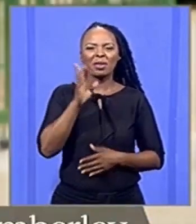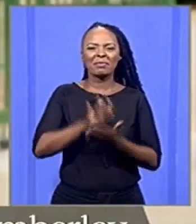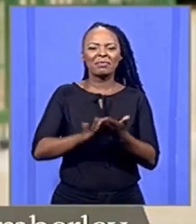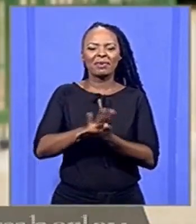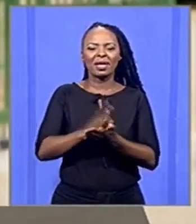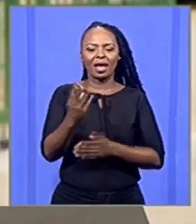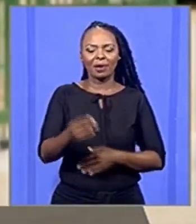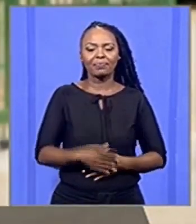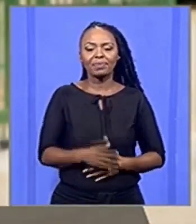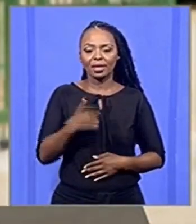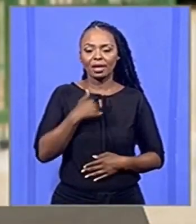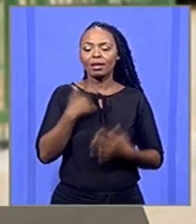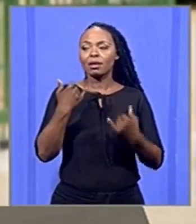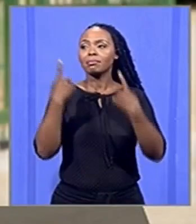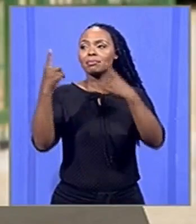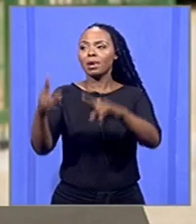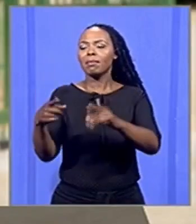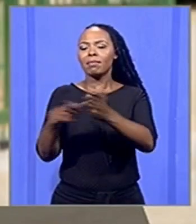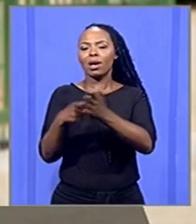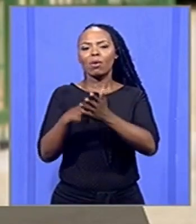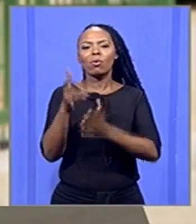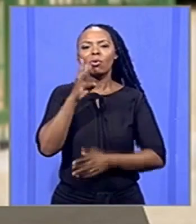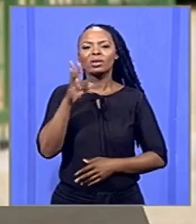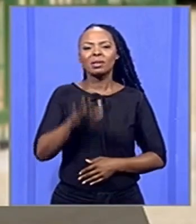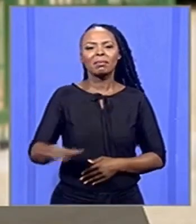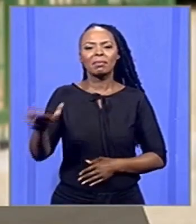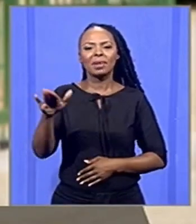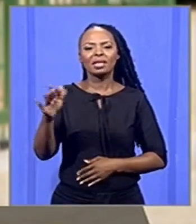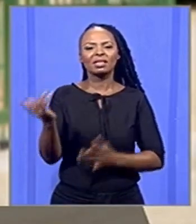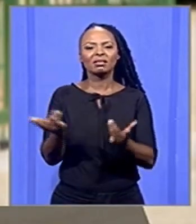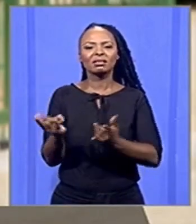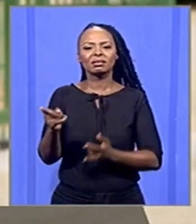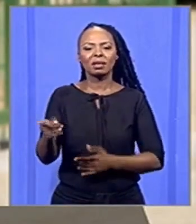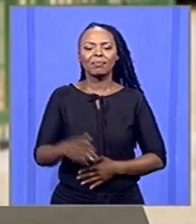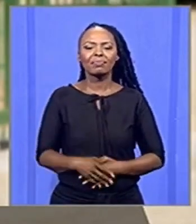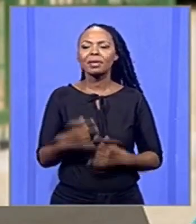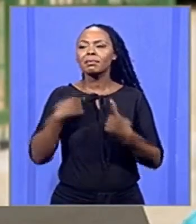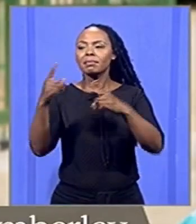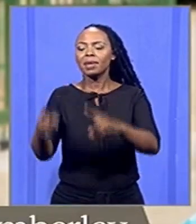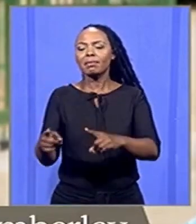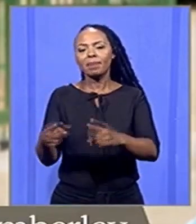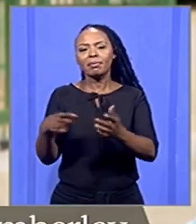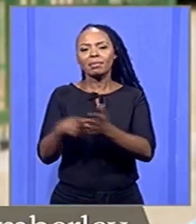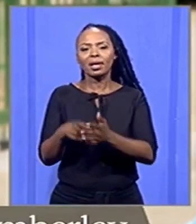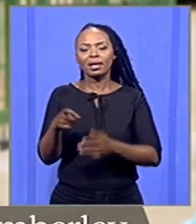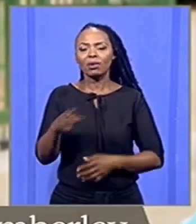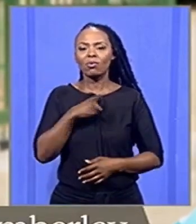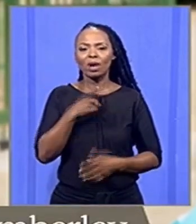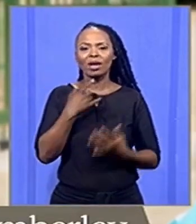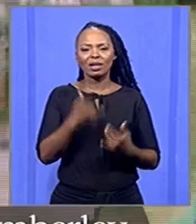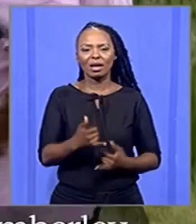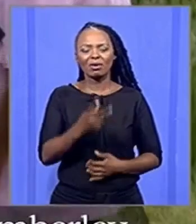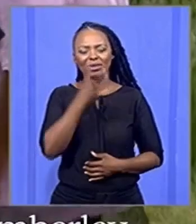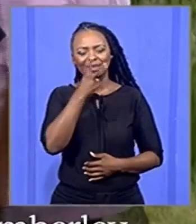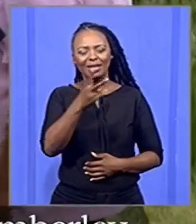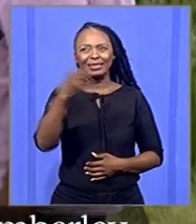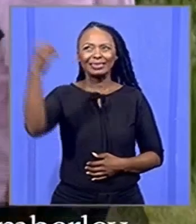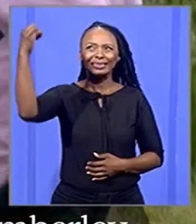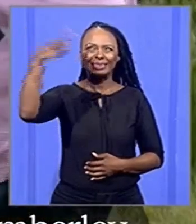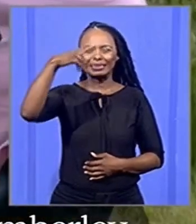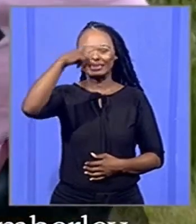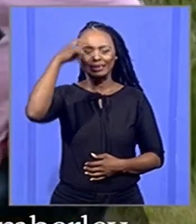ke tseleng ke lo reka metsi mo re kiswa metsi teng metsi hayo a re ama haholo baneneng ha qeta no jena letsatsi le a tshisa.